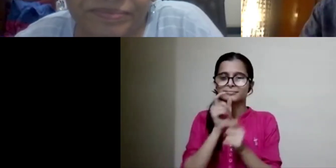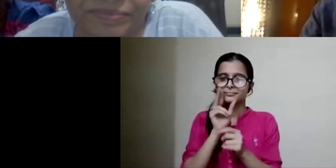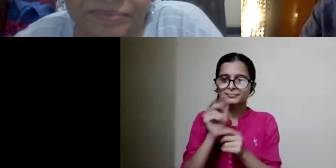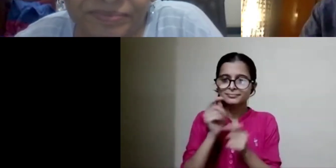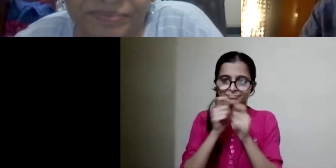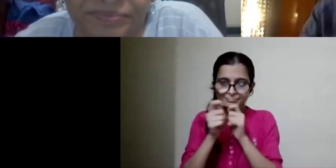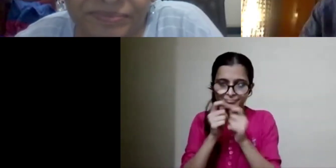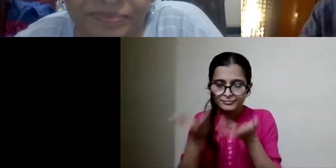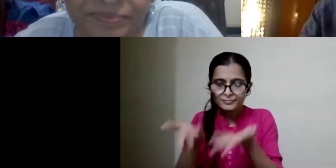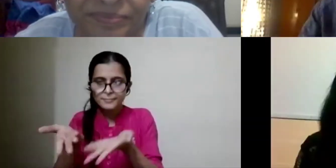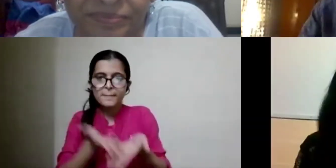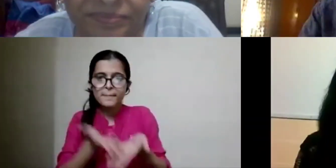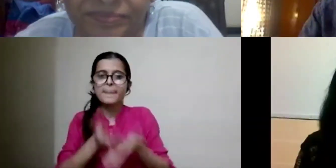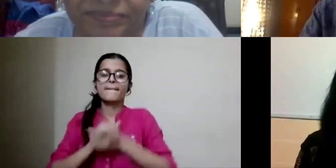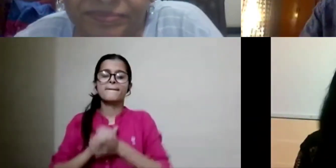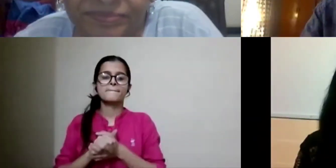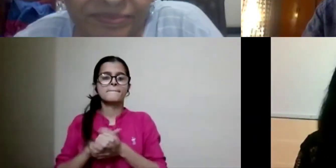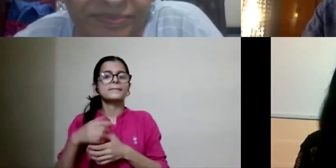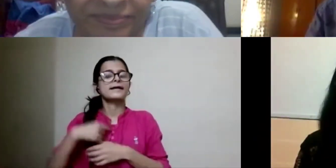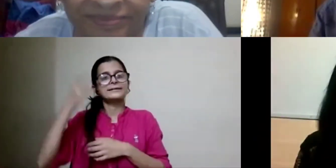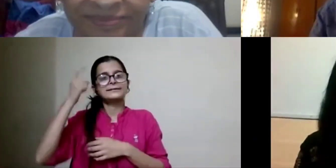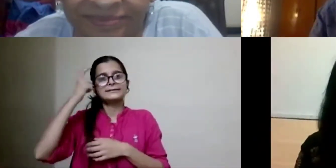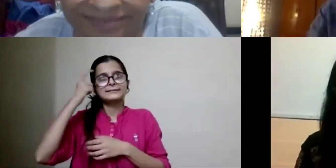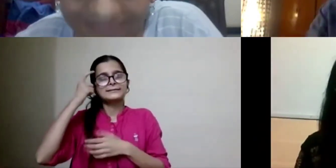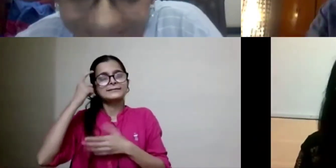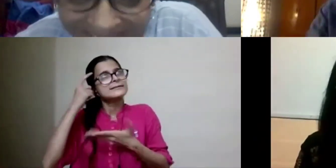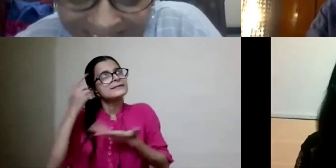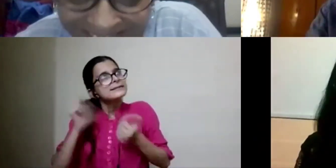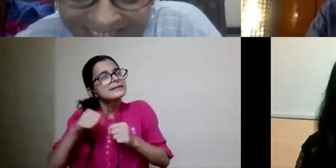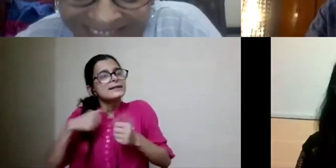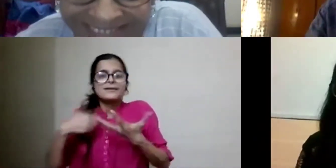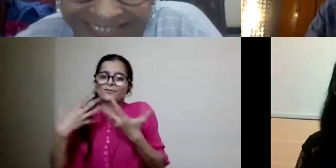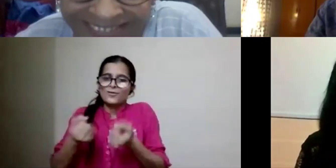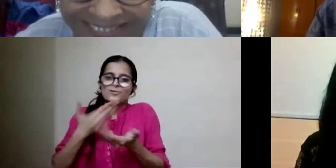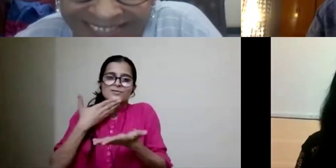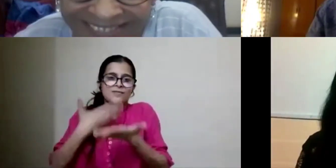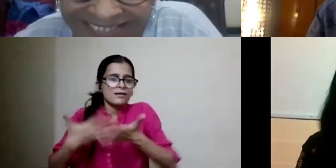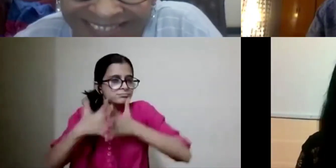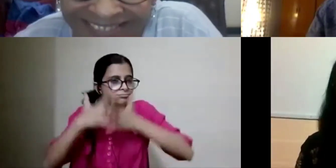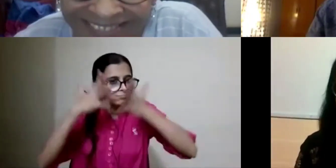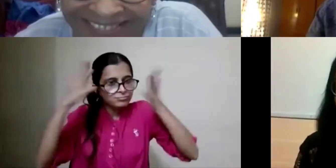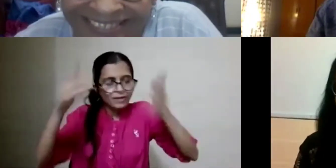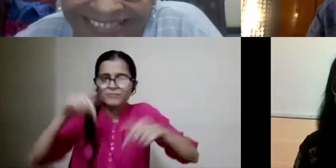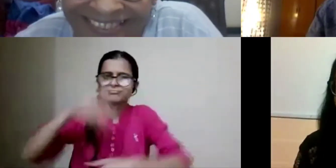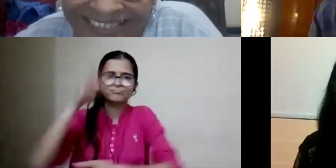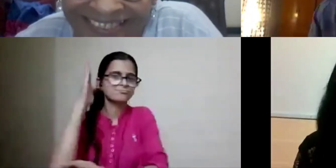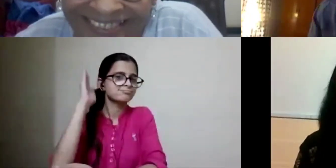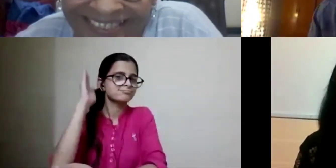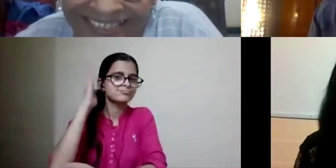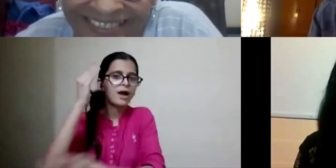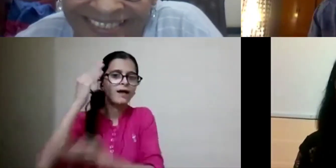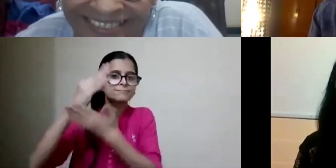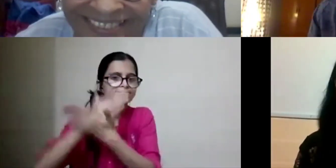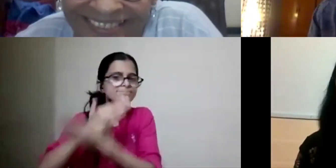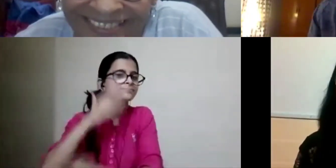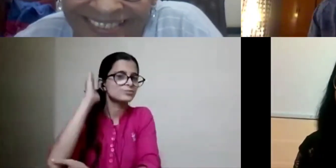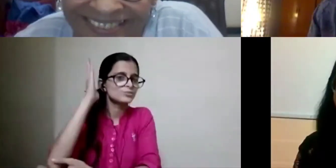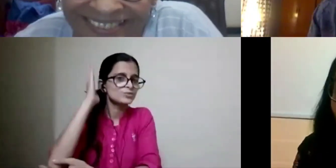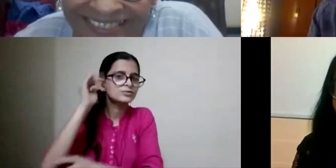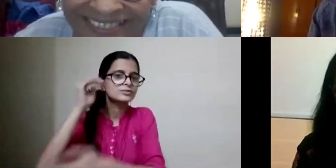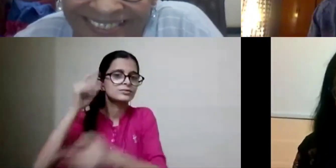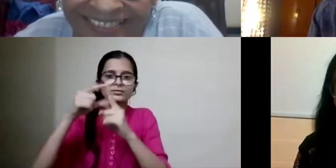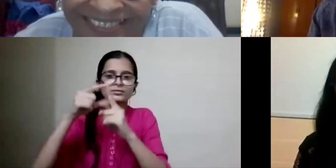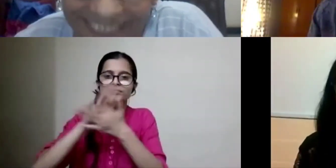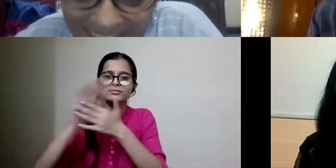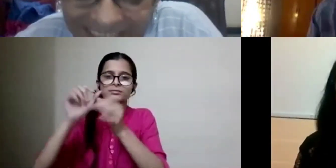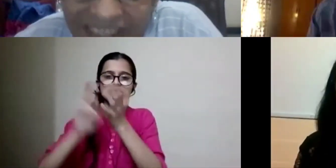think. Yeah, I just want to thank you, Dr. Dhanda, for such a wonderful session. You've really given us a lot